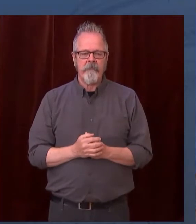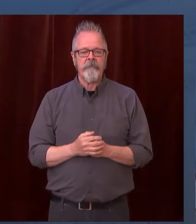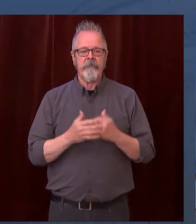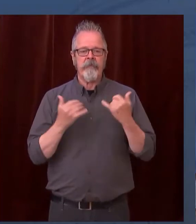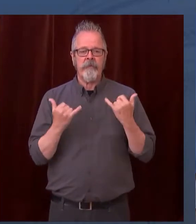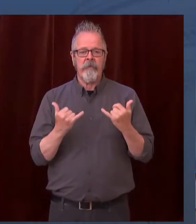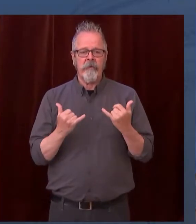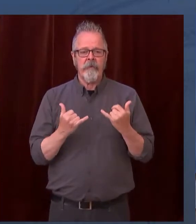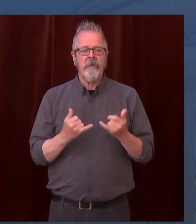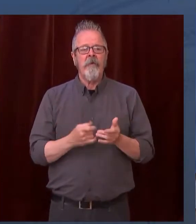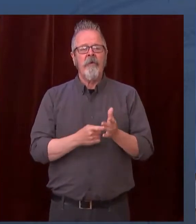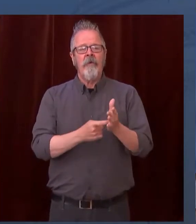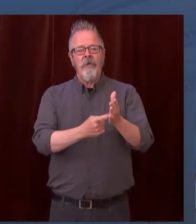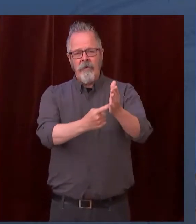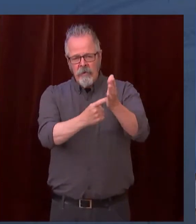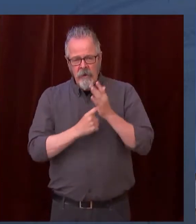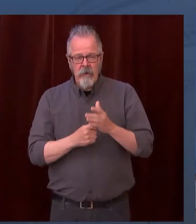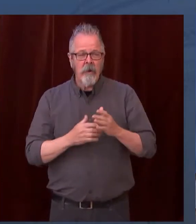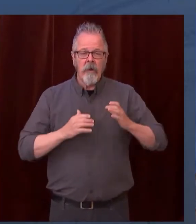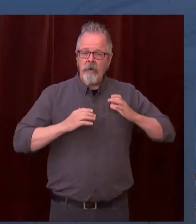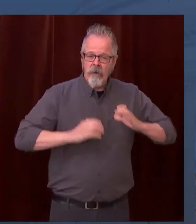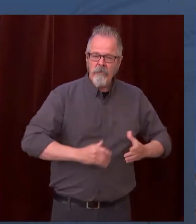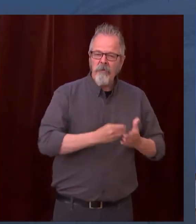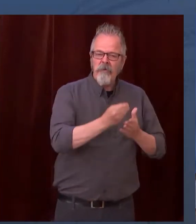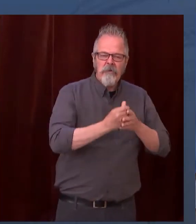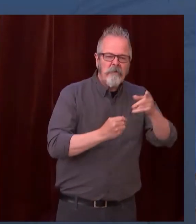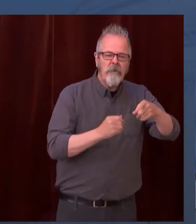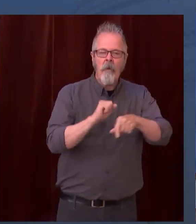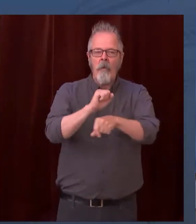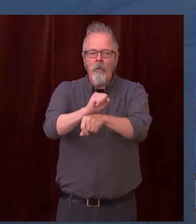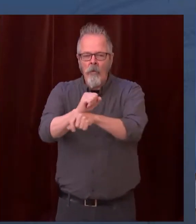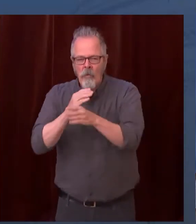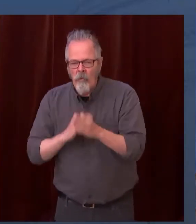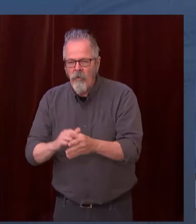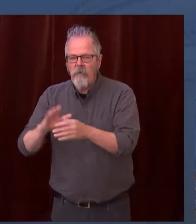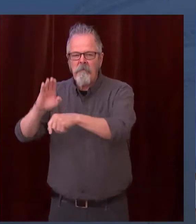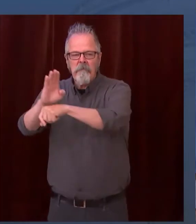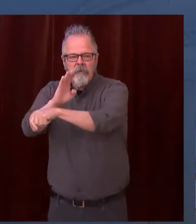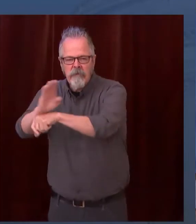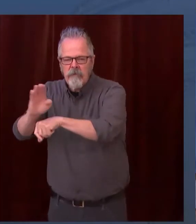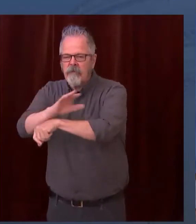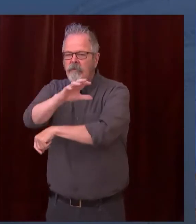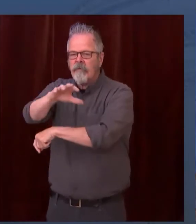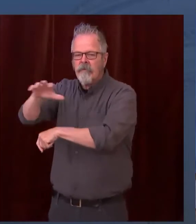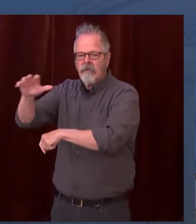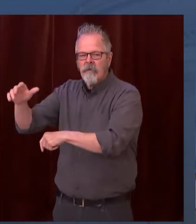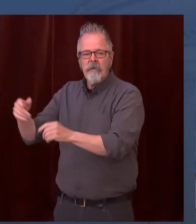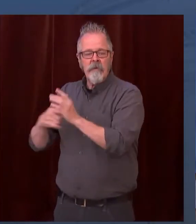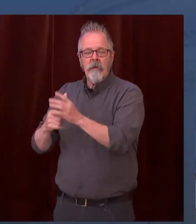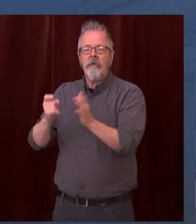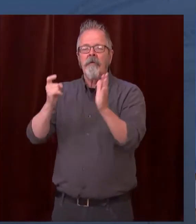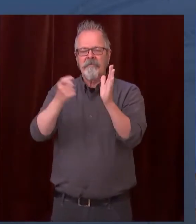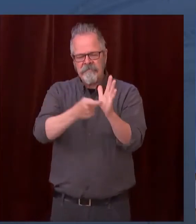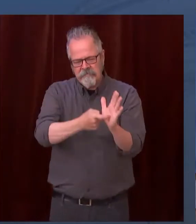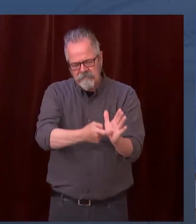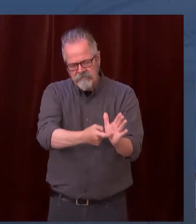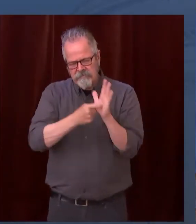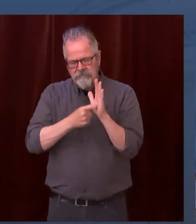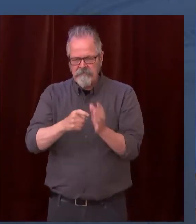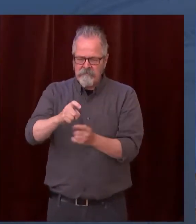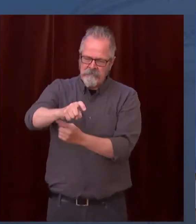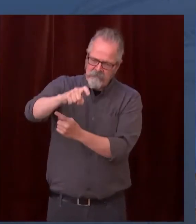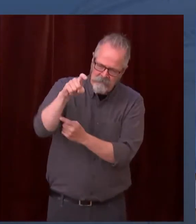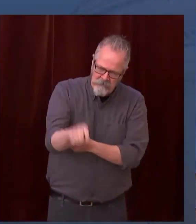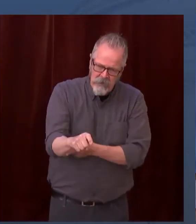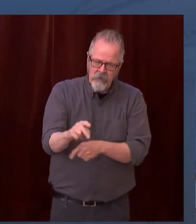exemption. And in Yakima County today, businesses may not serve customers who